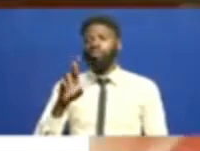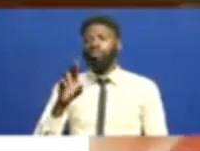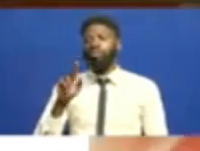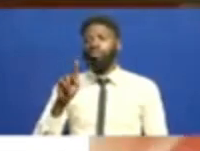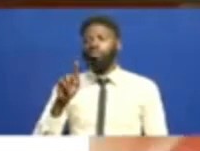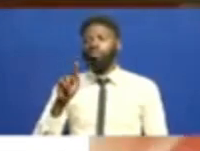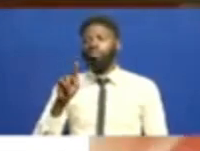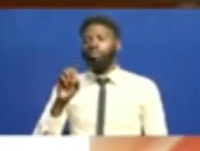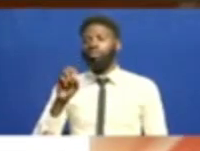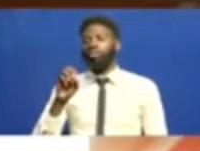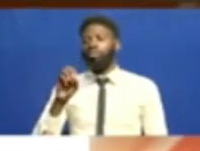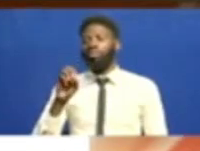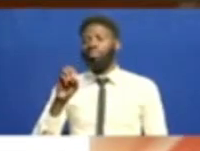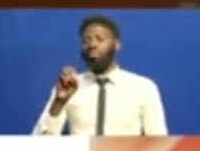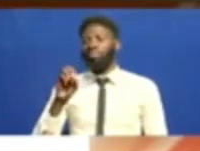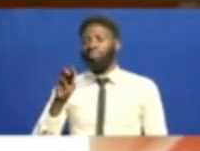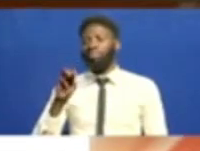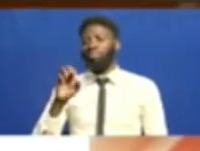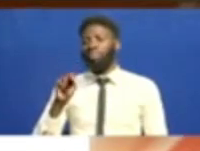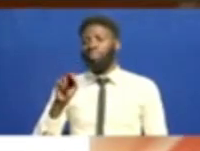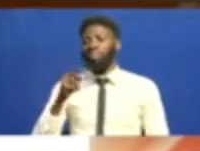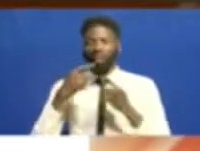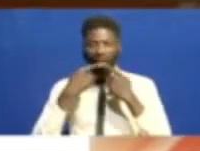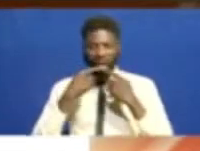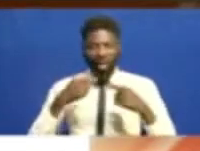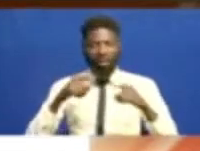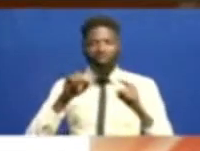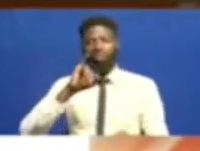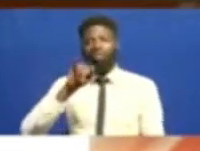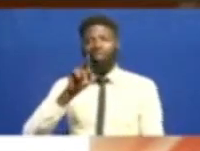Reshuffle in efforts to streamline operations at the airport.